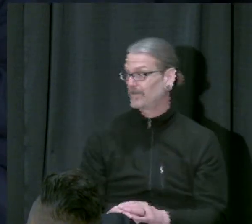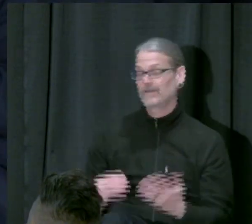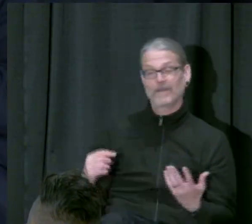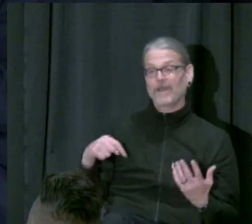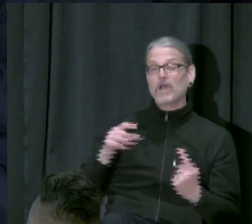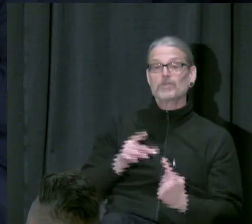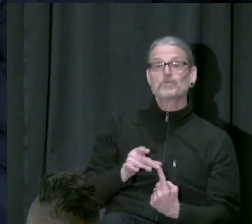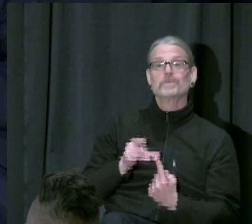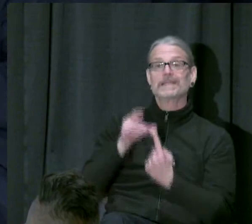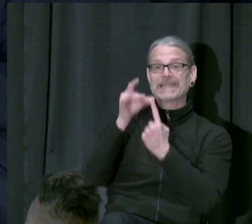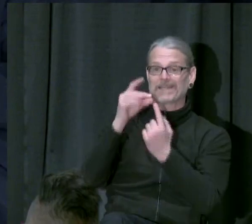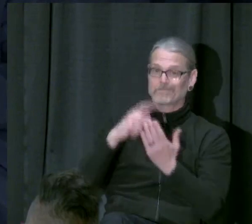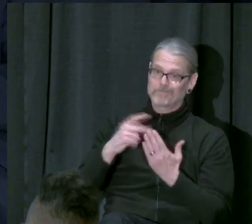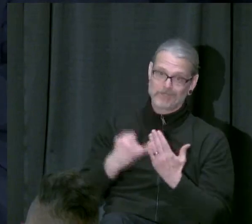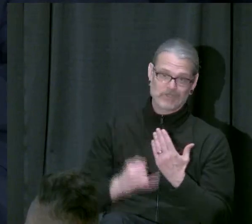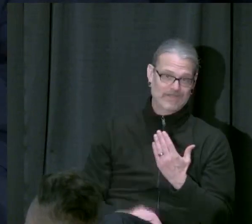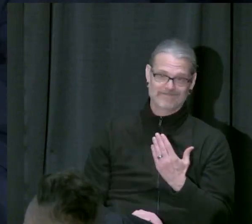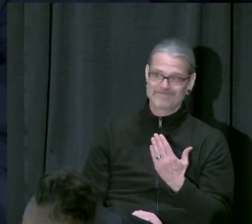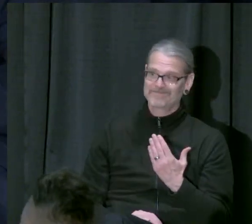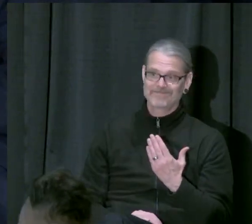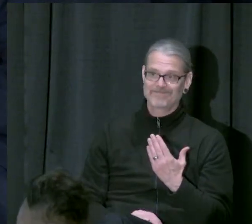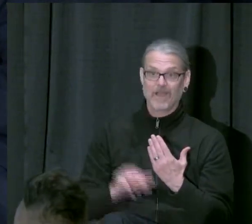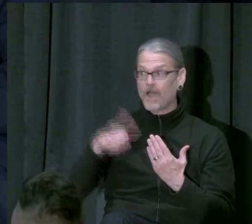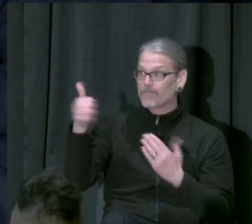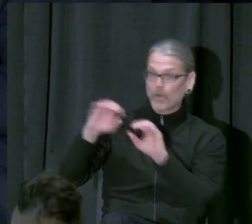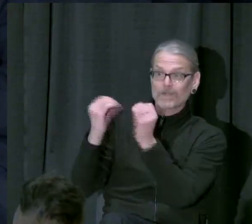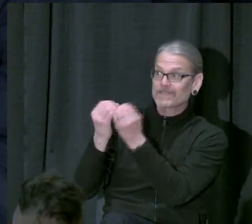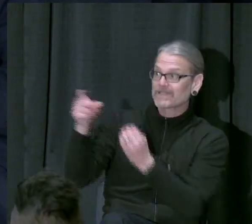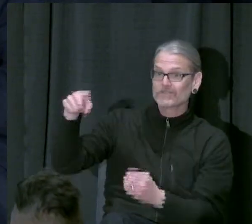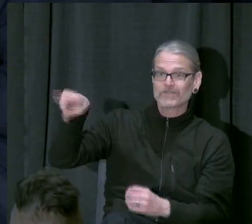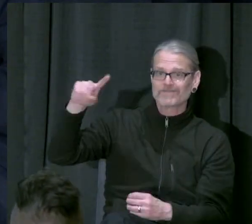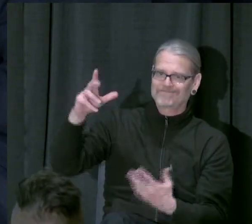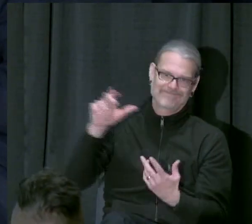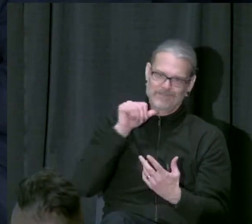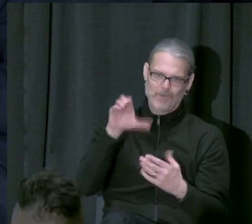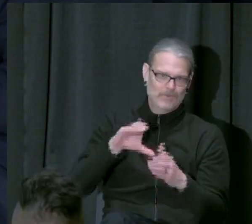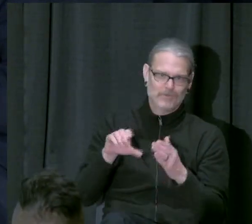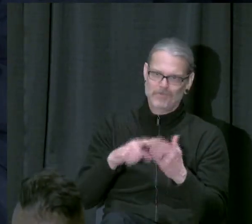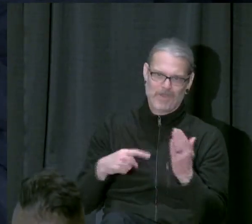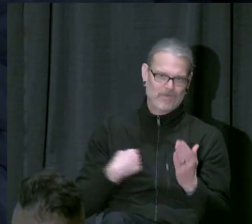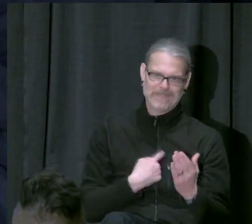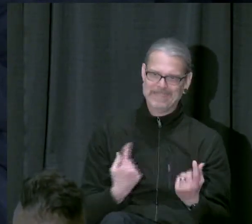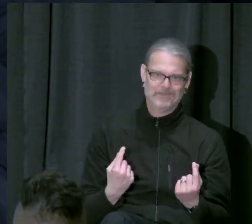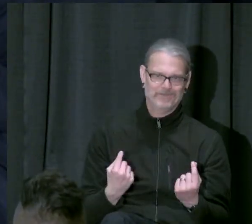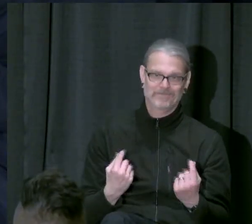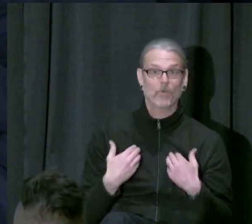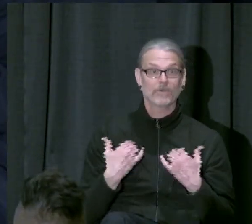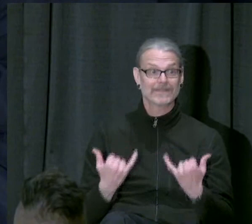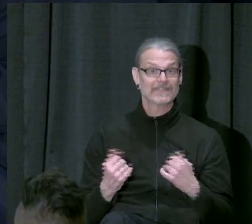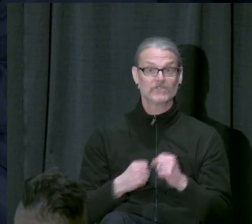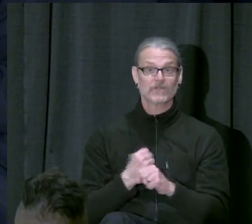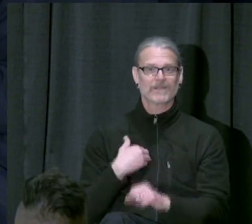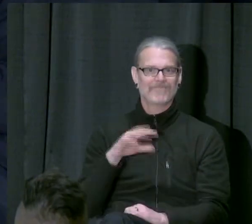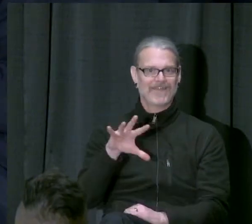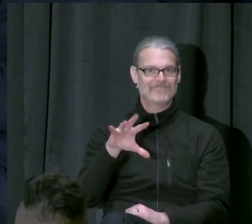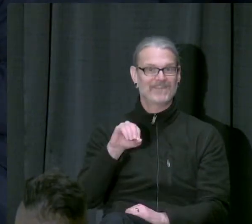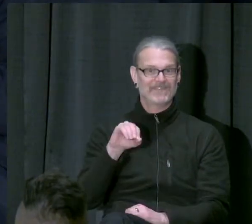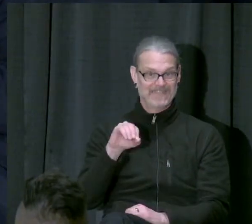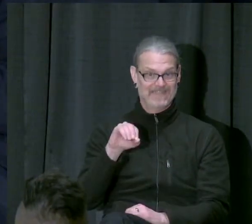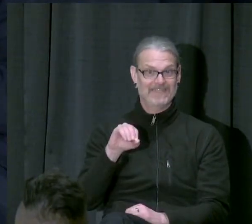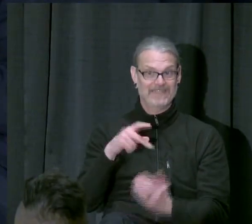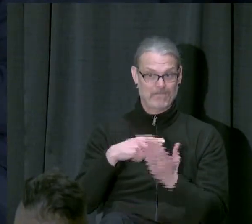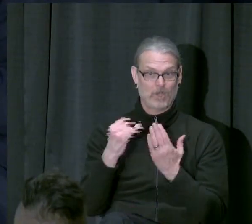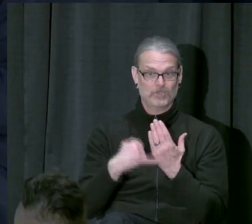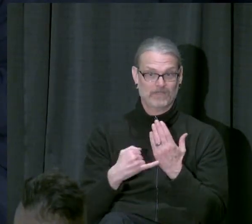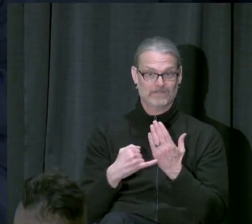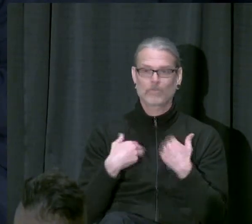there. I don't think any other organization really works on the projects that we work on. We have 50 projects this year that we're working on with our